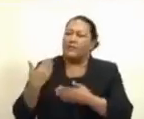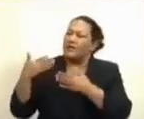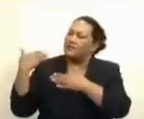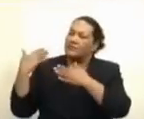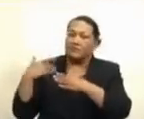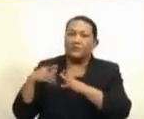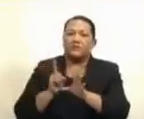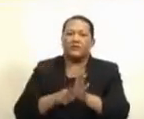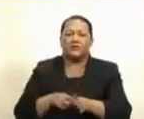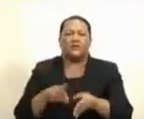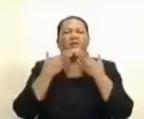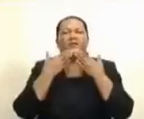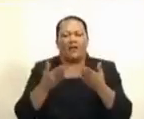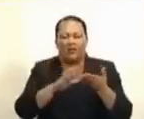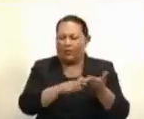I thank the community leaders